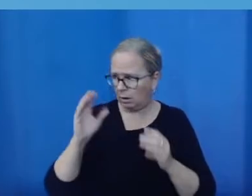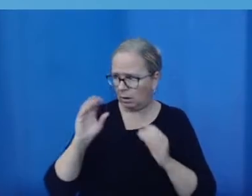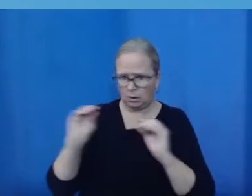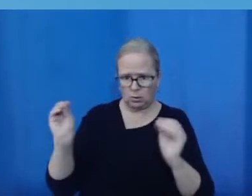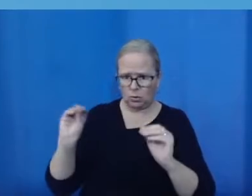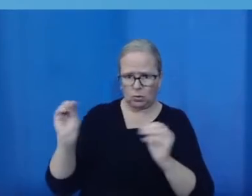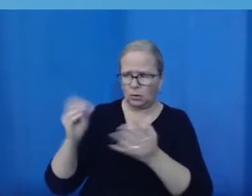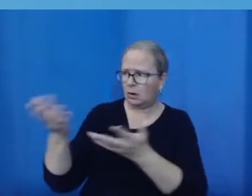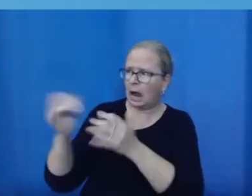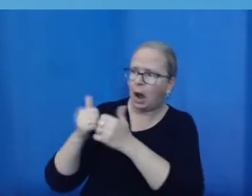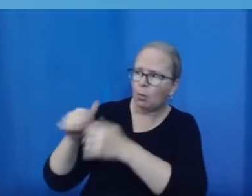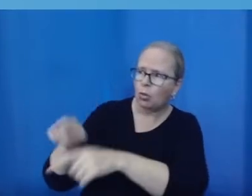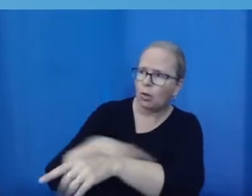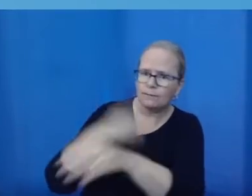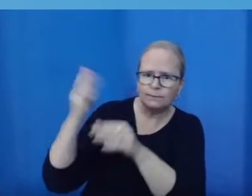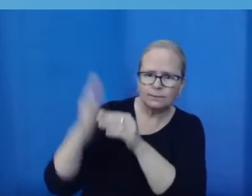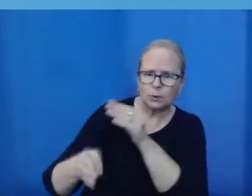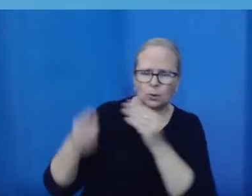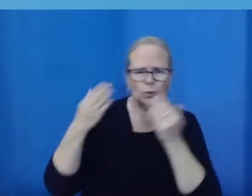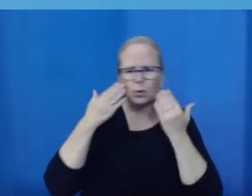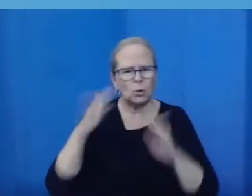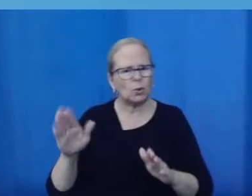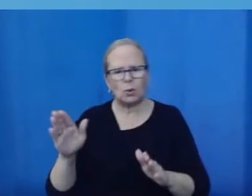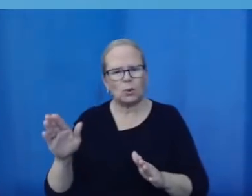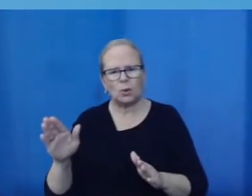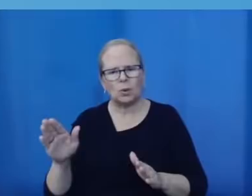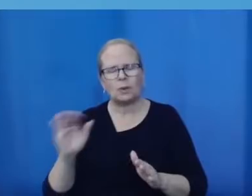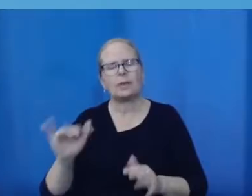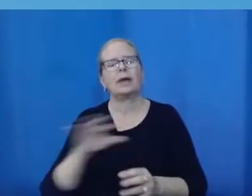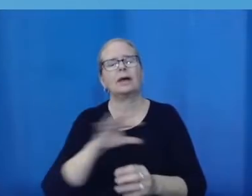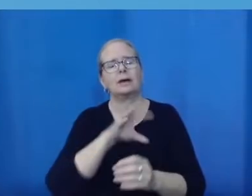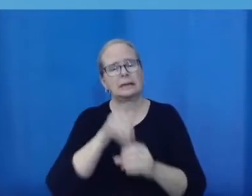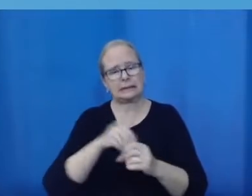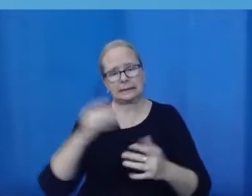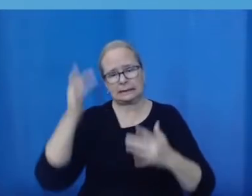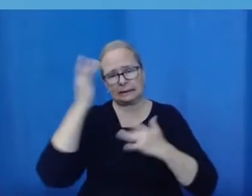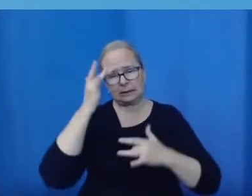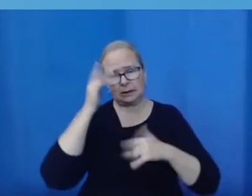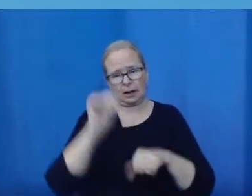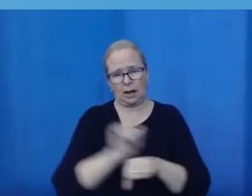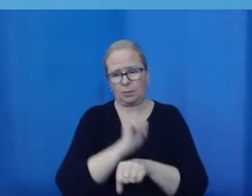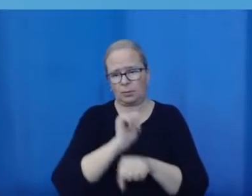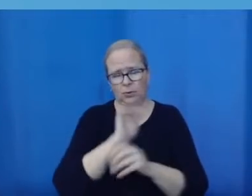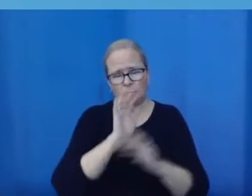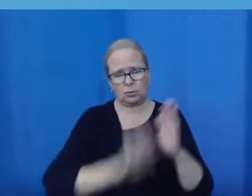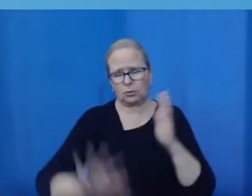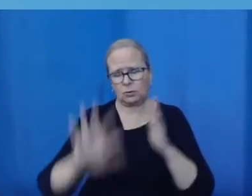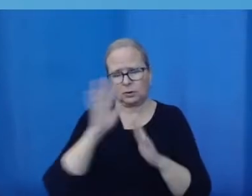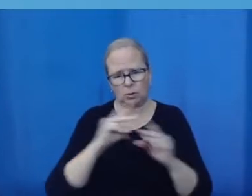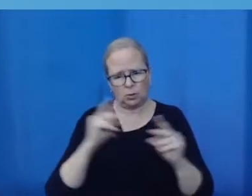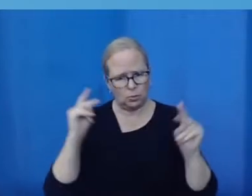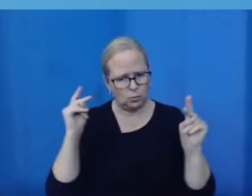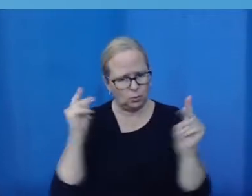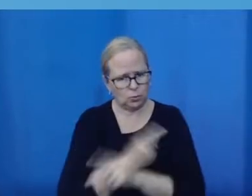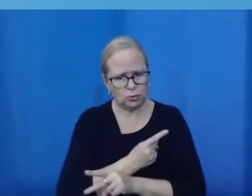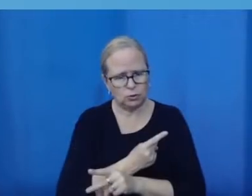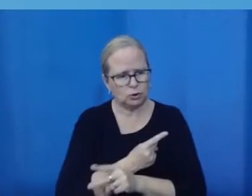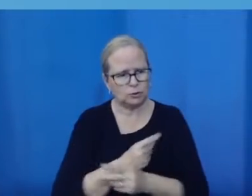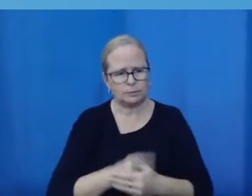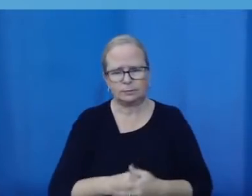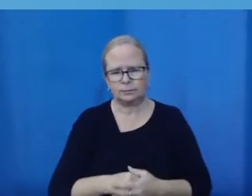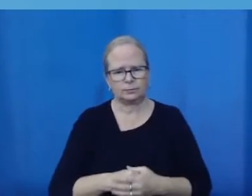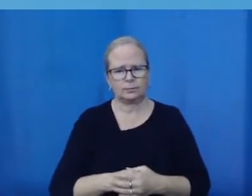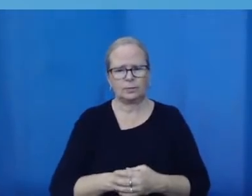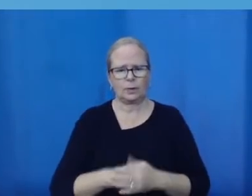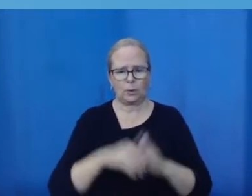especially here in Alberta. But, when a wave starts to ramp up, what I have noticed with my patients, even